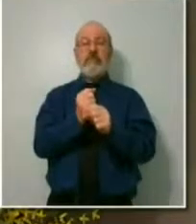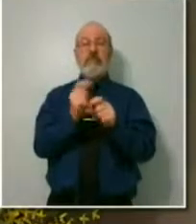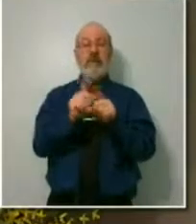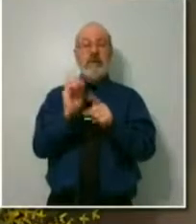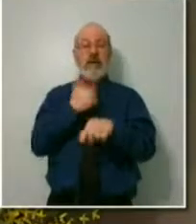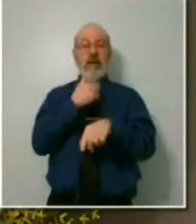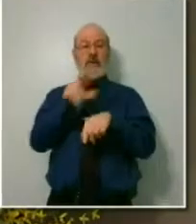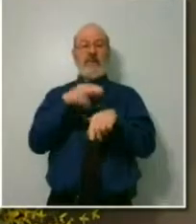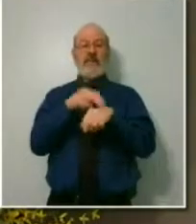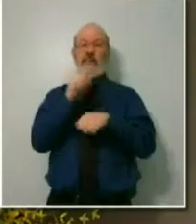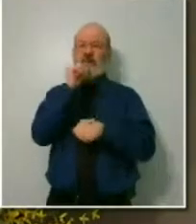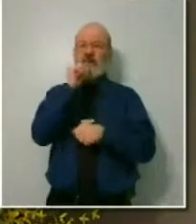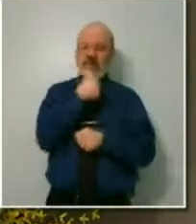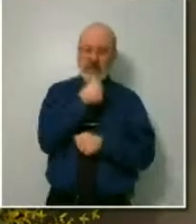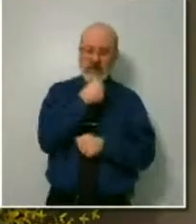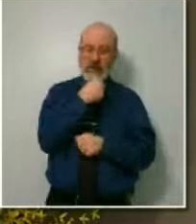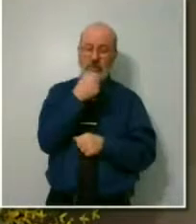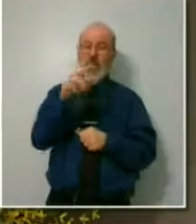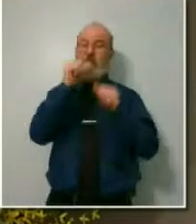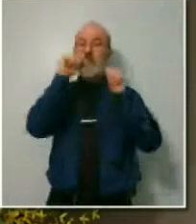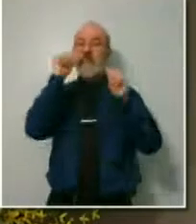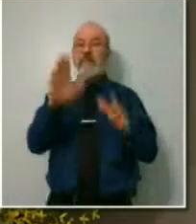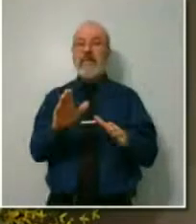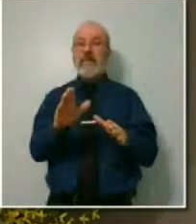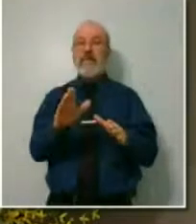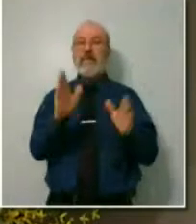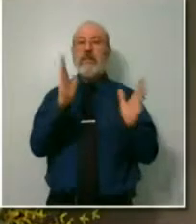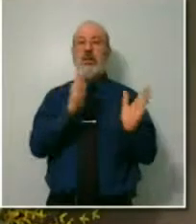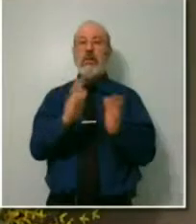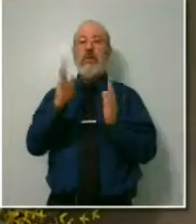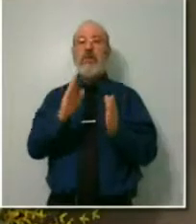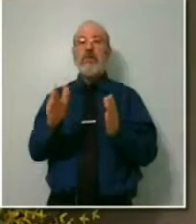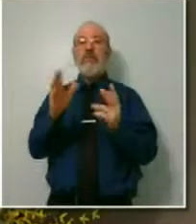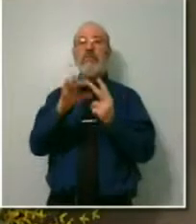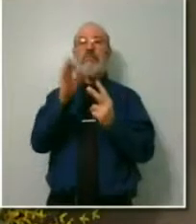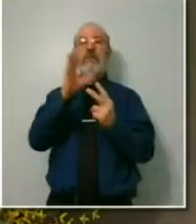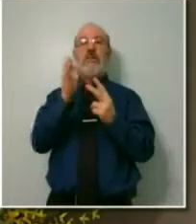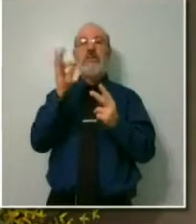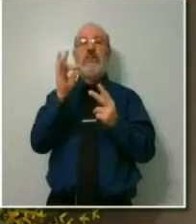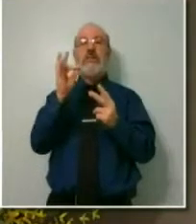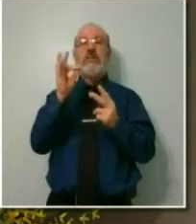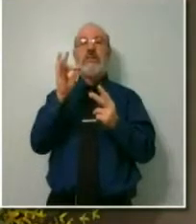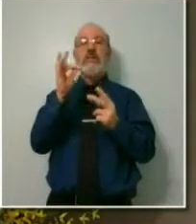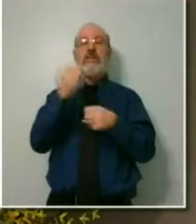suffer or will be blessed in accordance with the choices that they make.